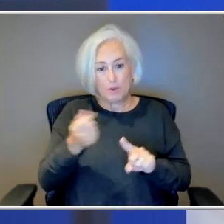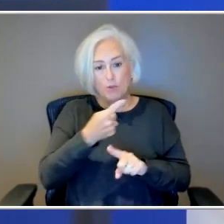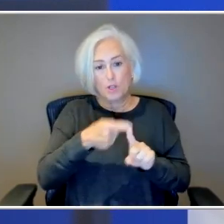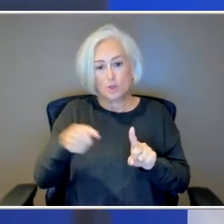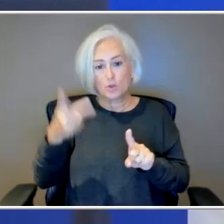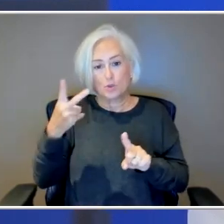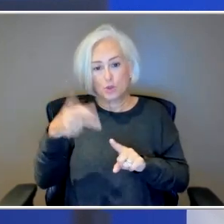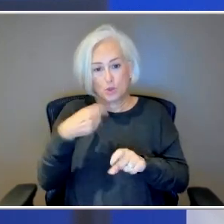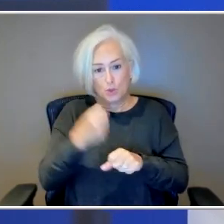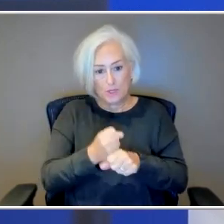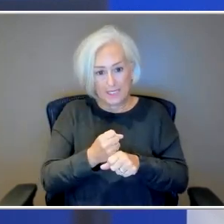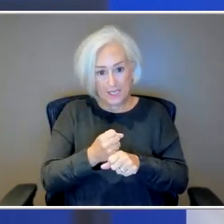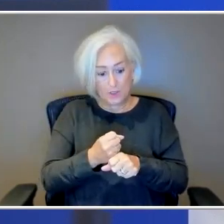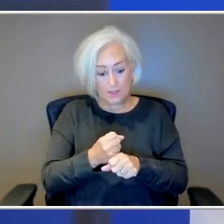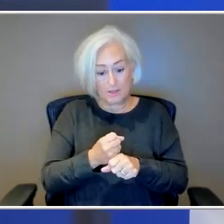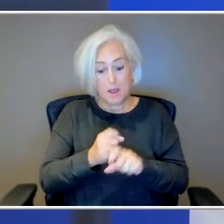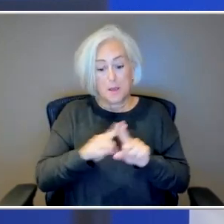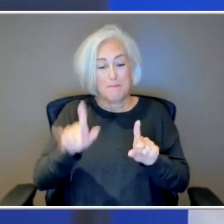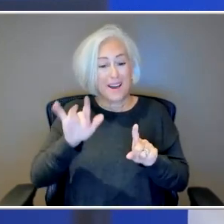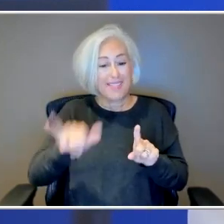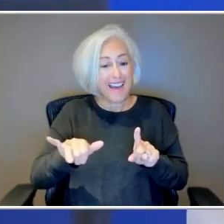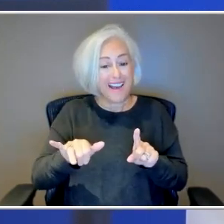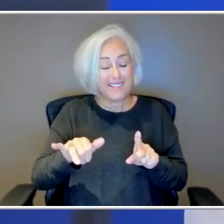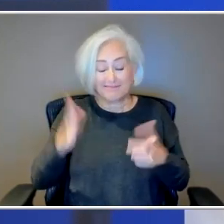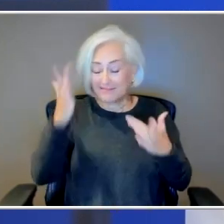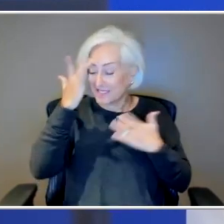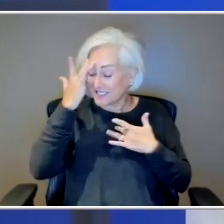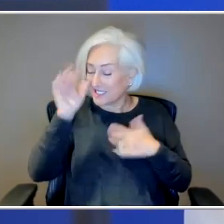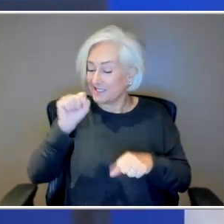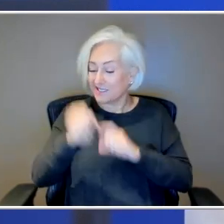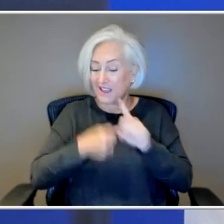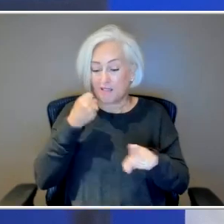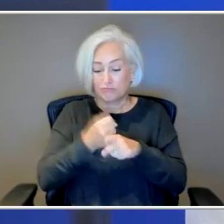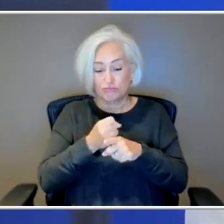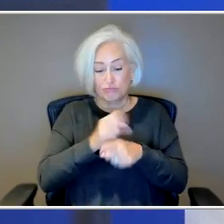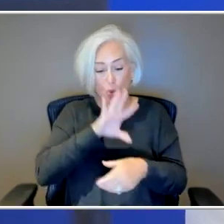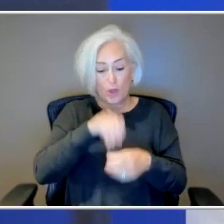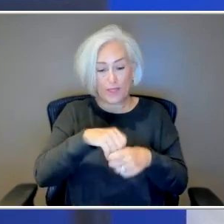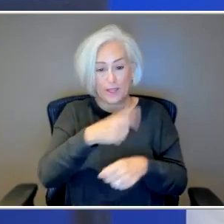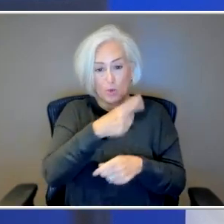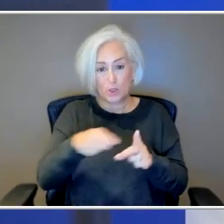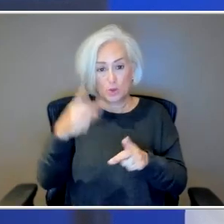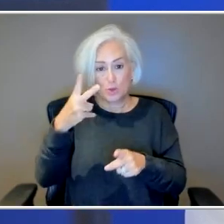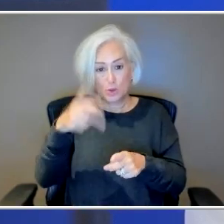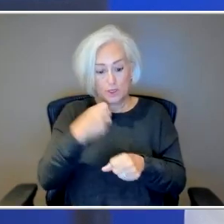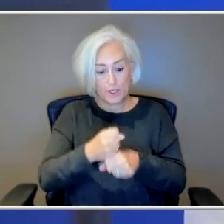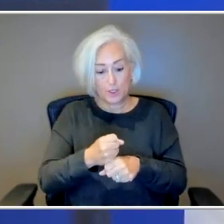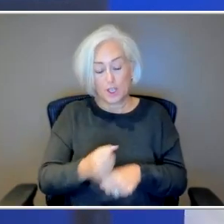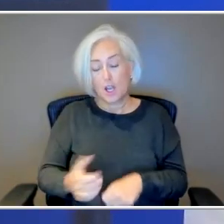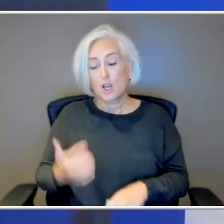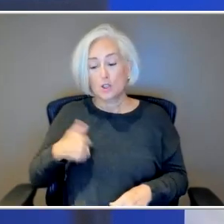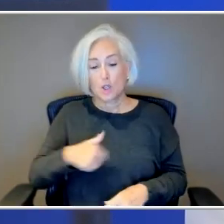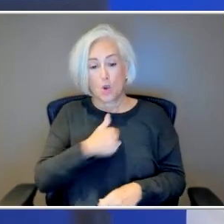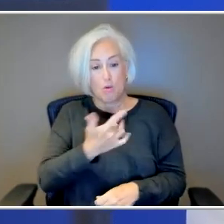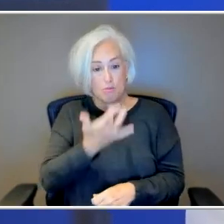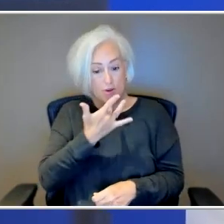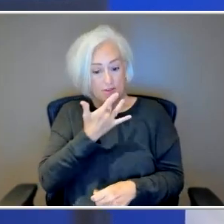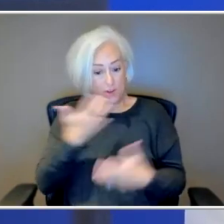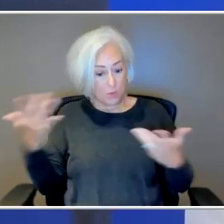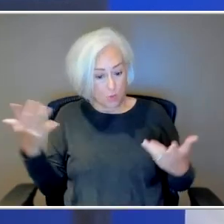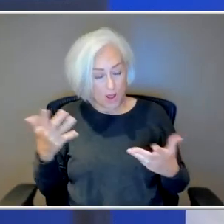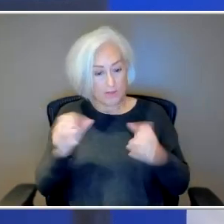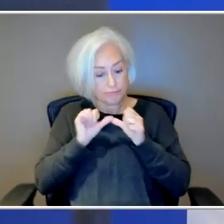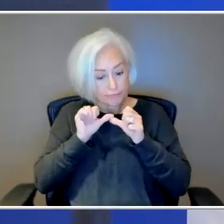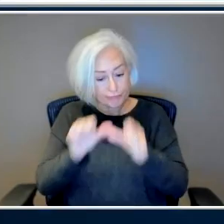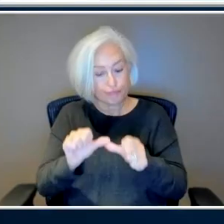by doing this, the disease can come back within these 1 to 2 years. So our preference is to keep the patients on the medications if they respond to the